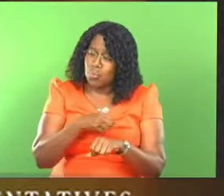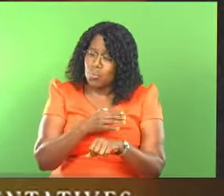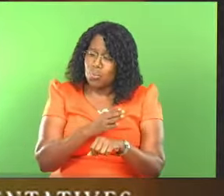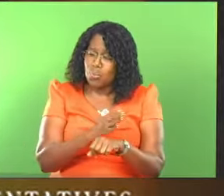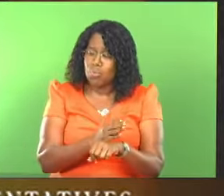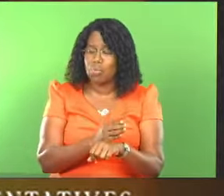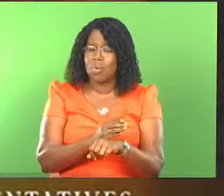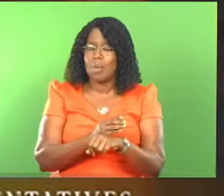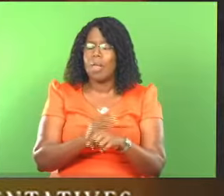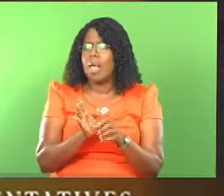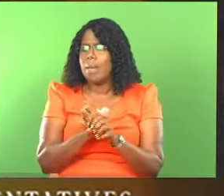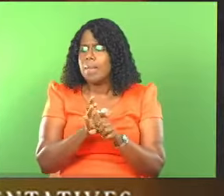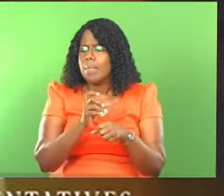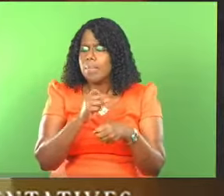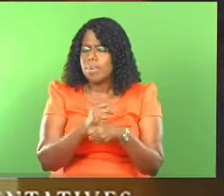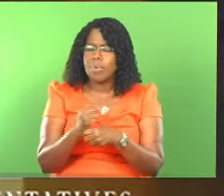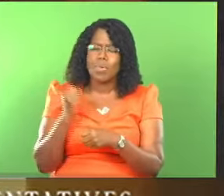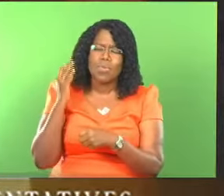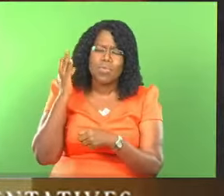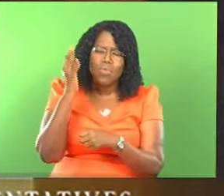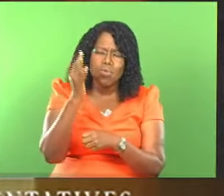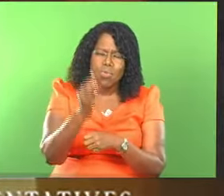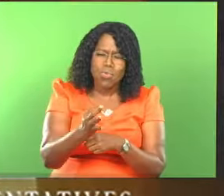From Ayodhya to Arima,